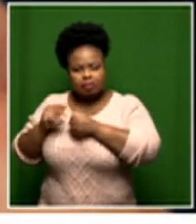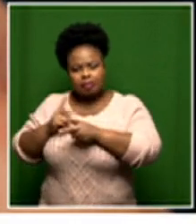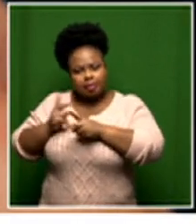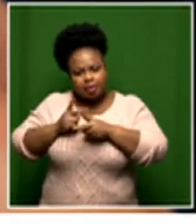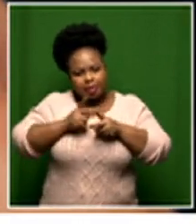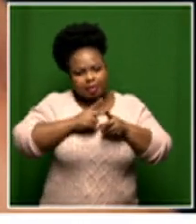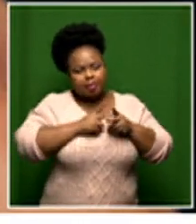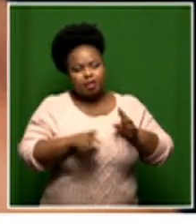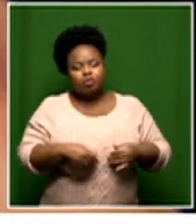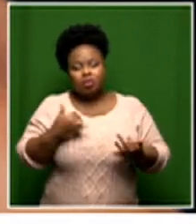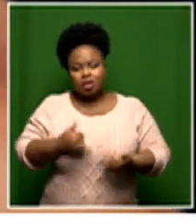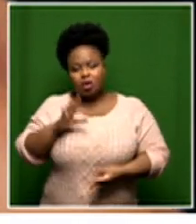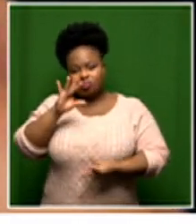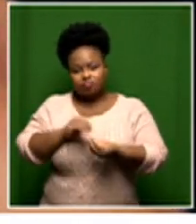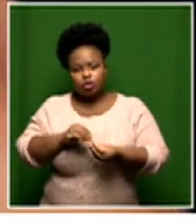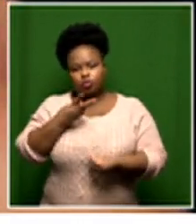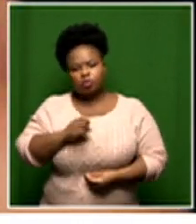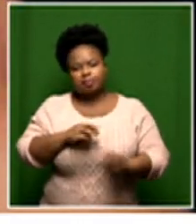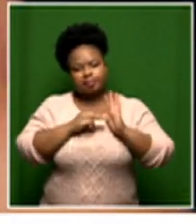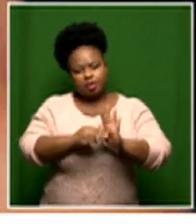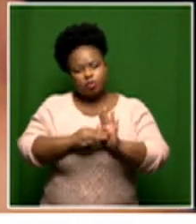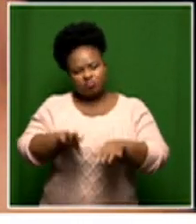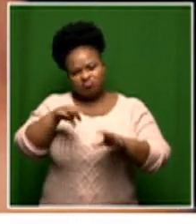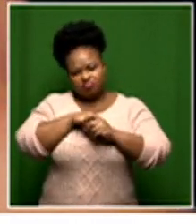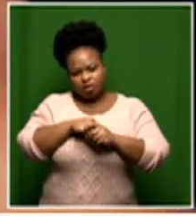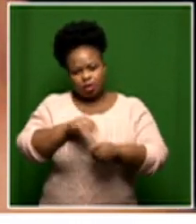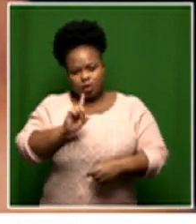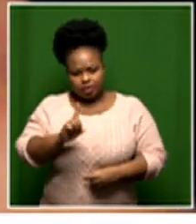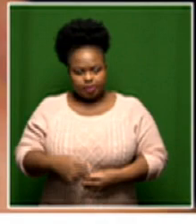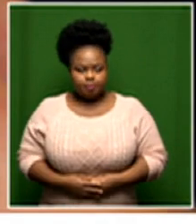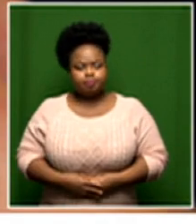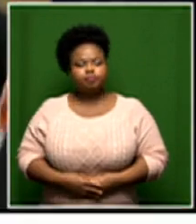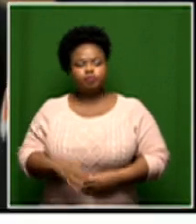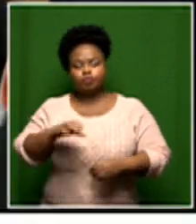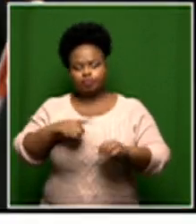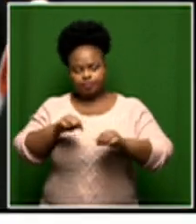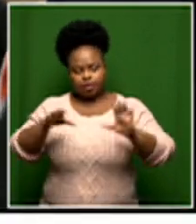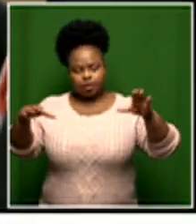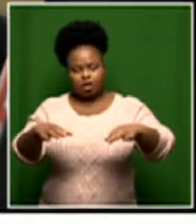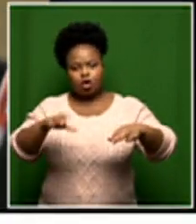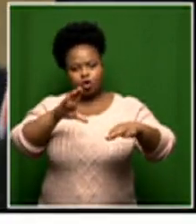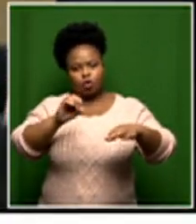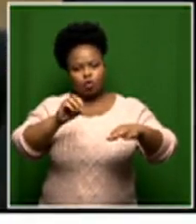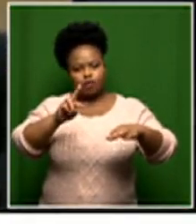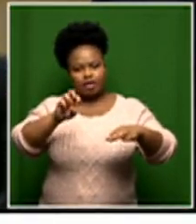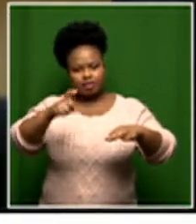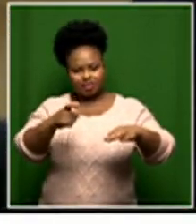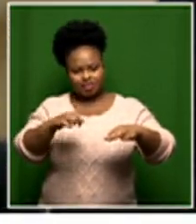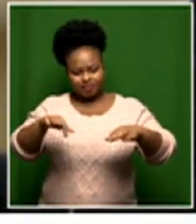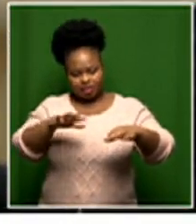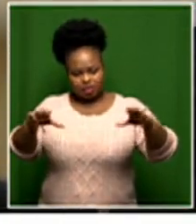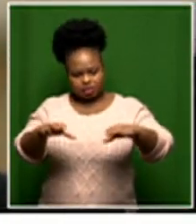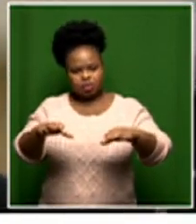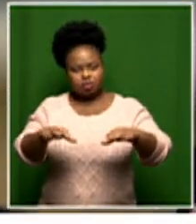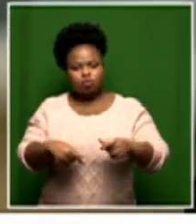the 20 million, for example, part of it consists of the COVAX facility that is confirmed, and with a